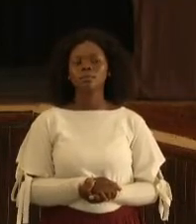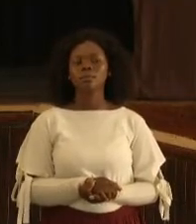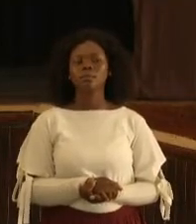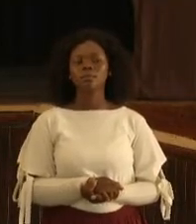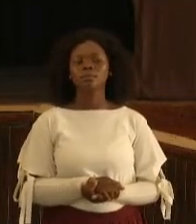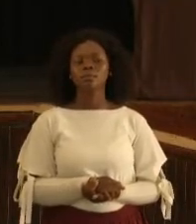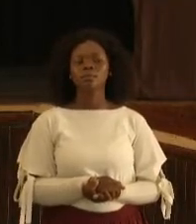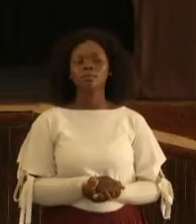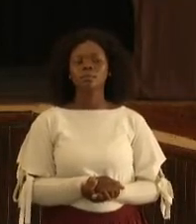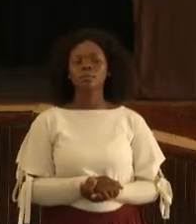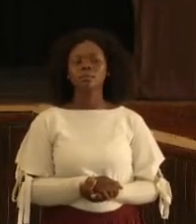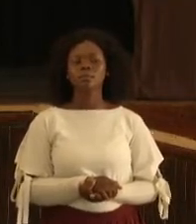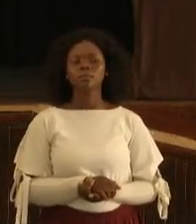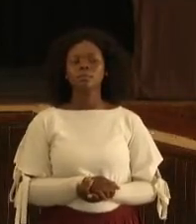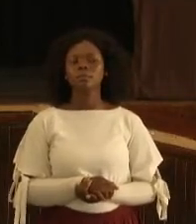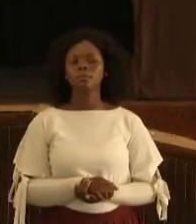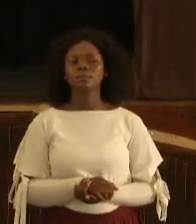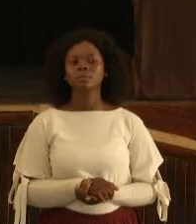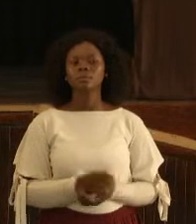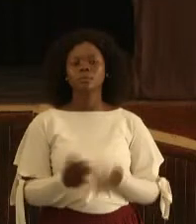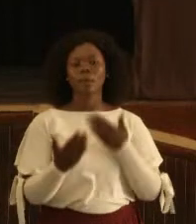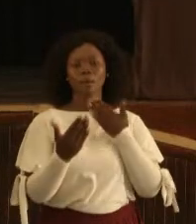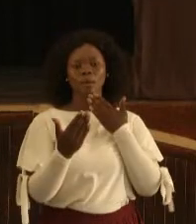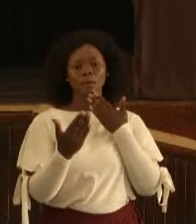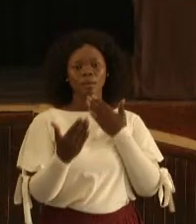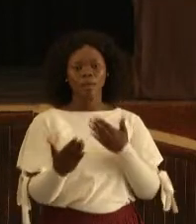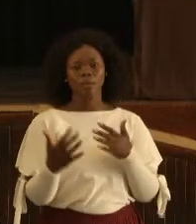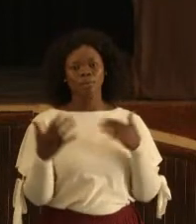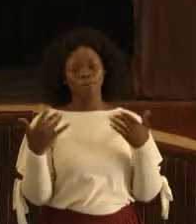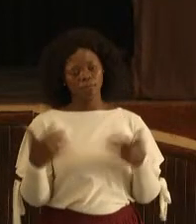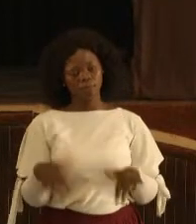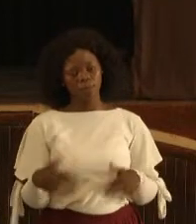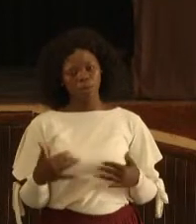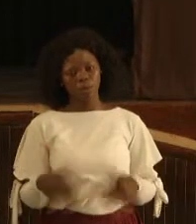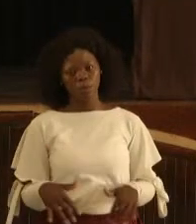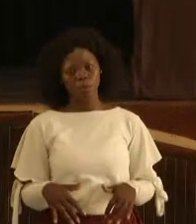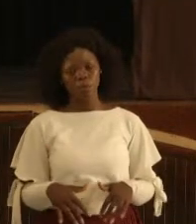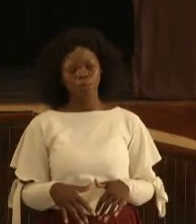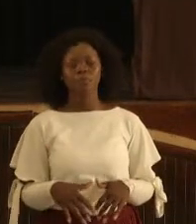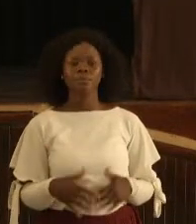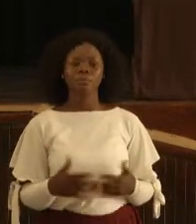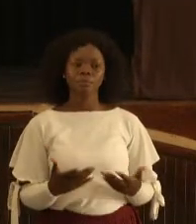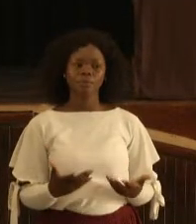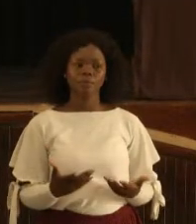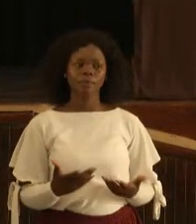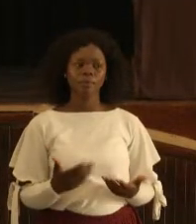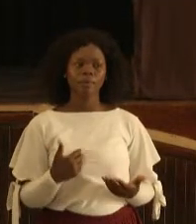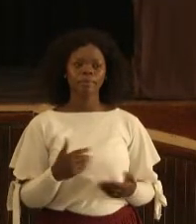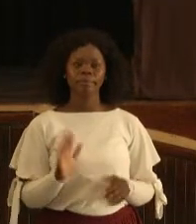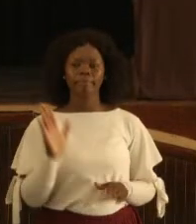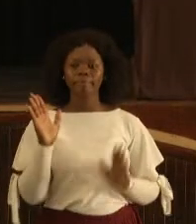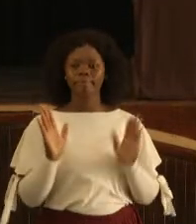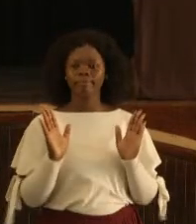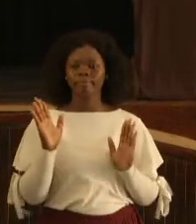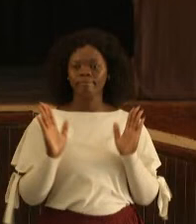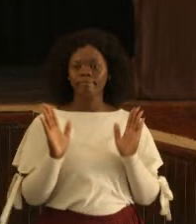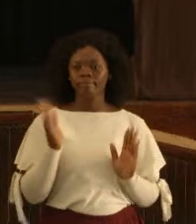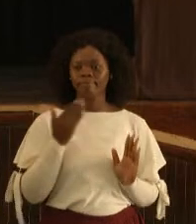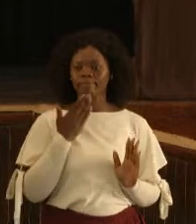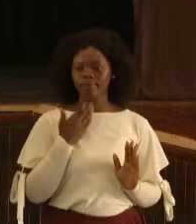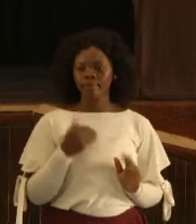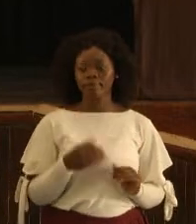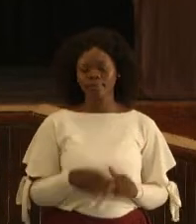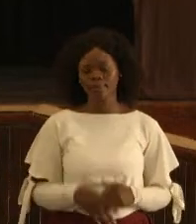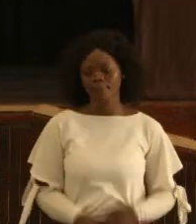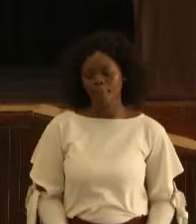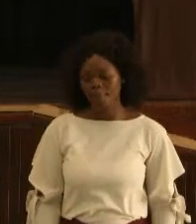izinto ekufuneka zenziwe. Thank you very much. Enkosi. Can I note the hands?